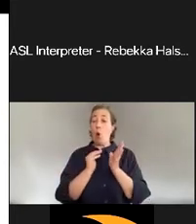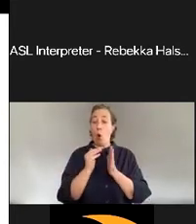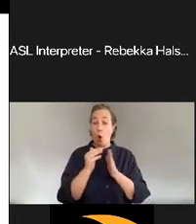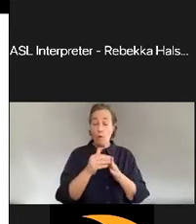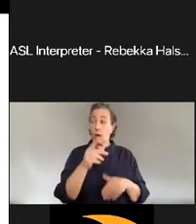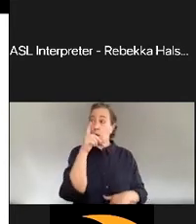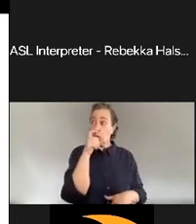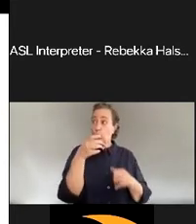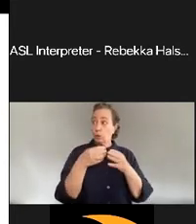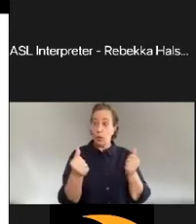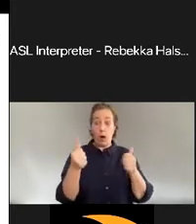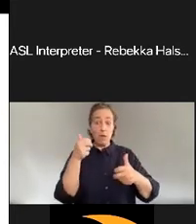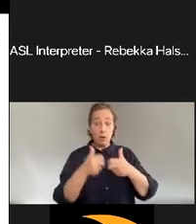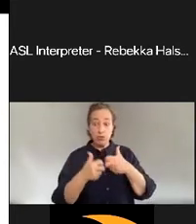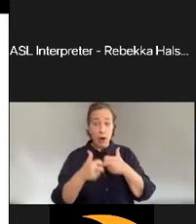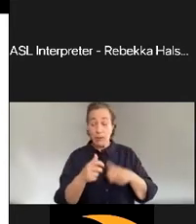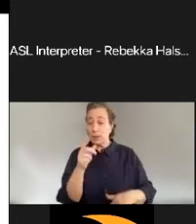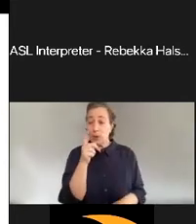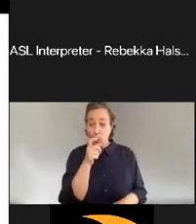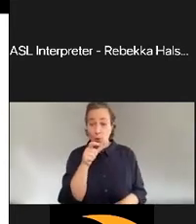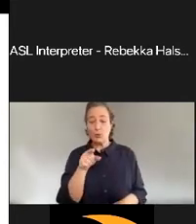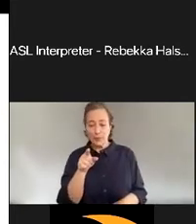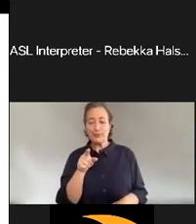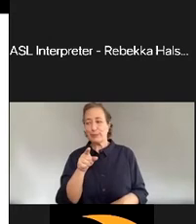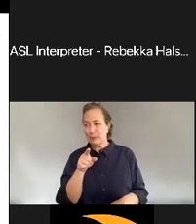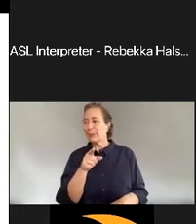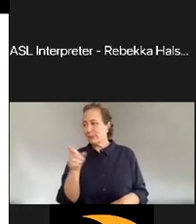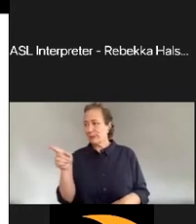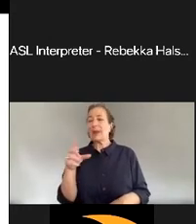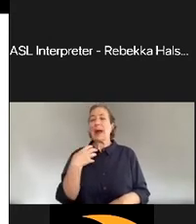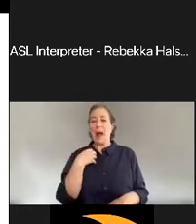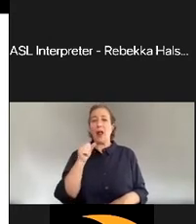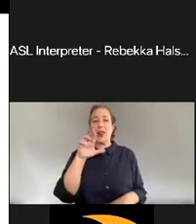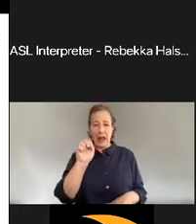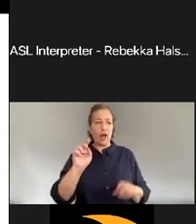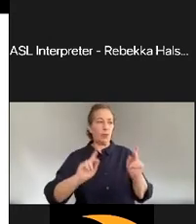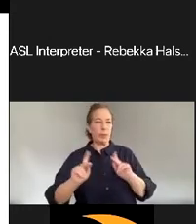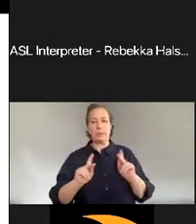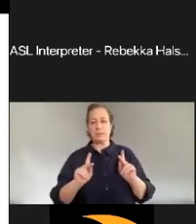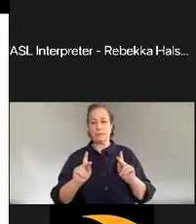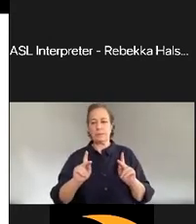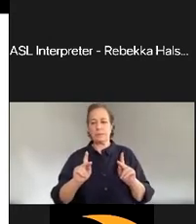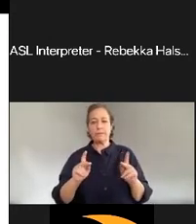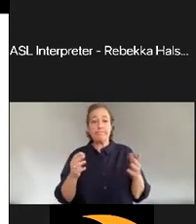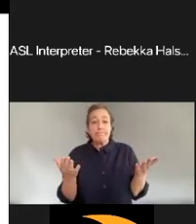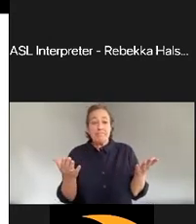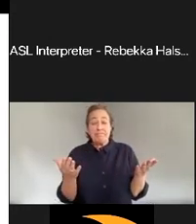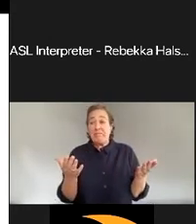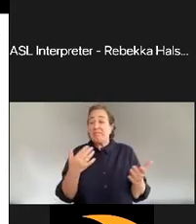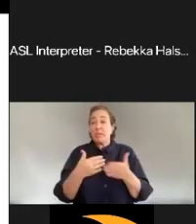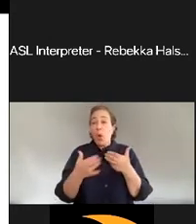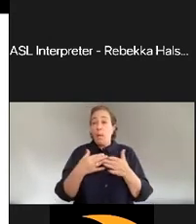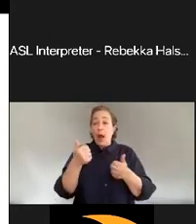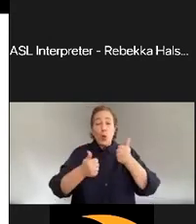quick, efficient level by the intervention of healthcare professionals. So whether or not that's an endocrinologist who helps